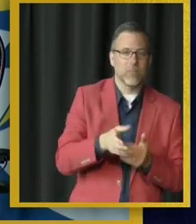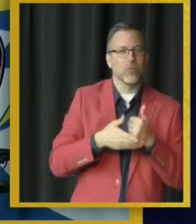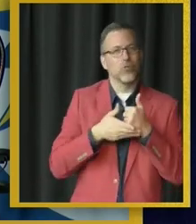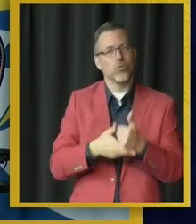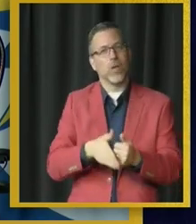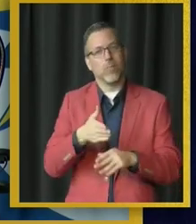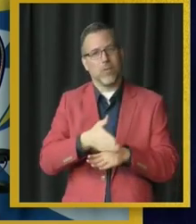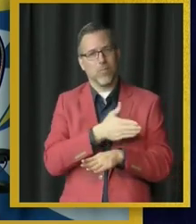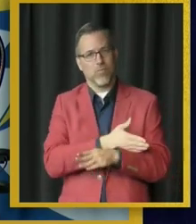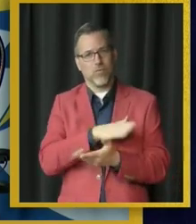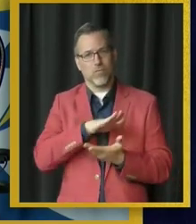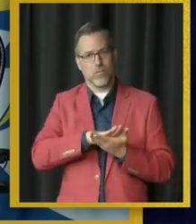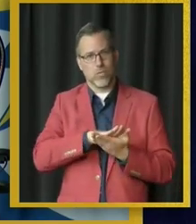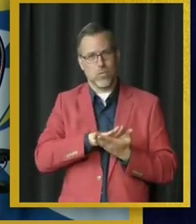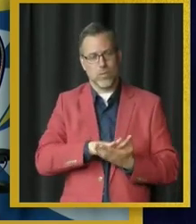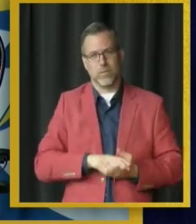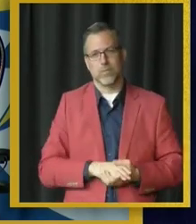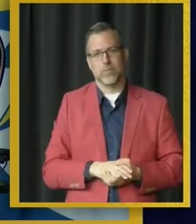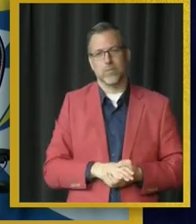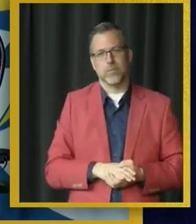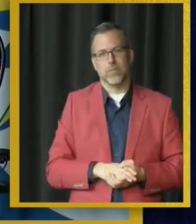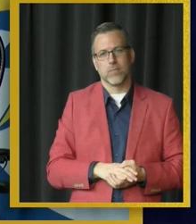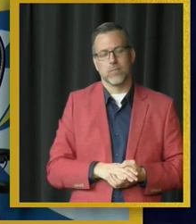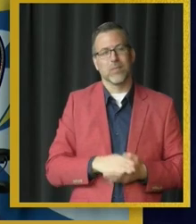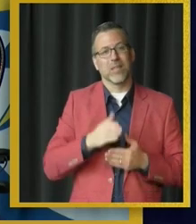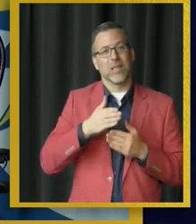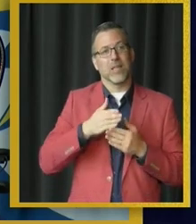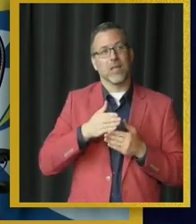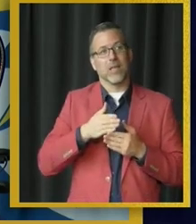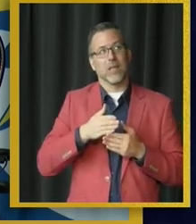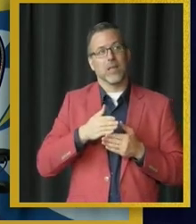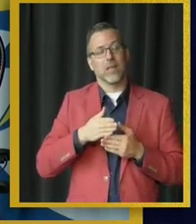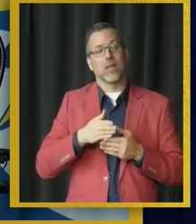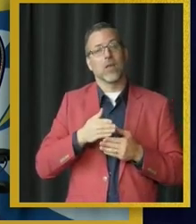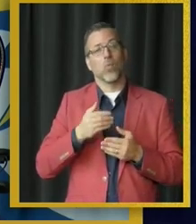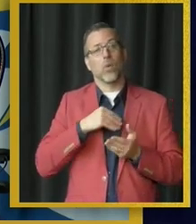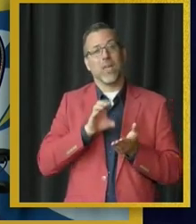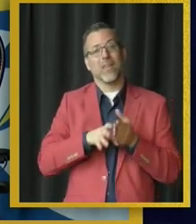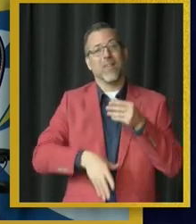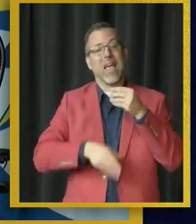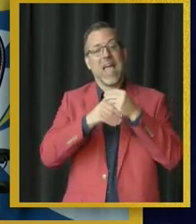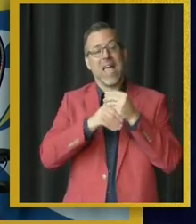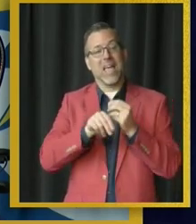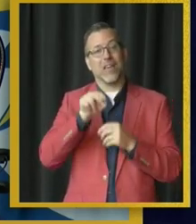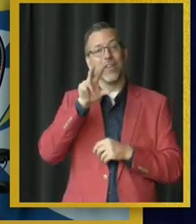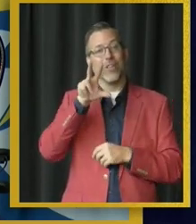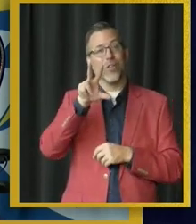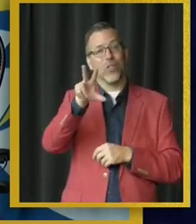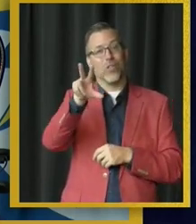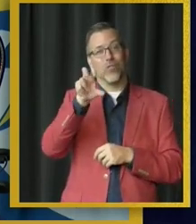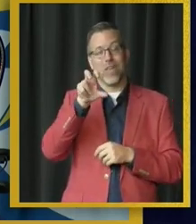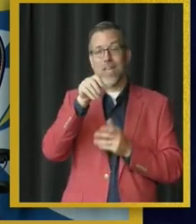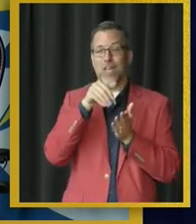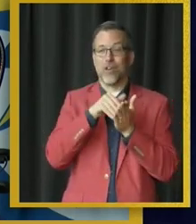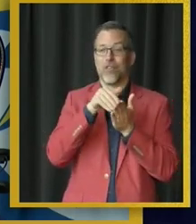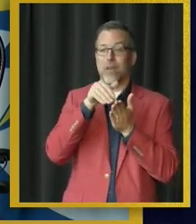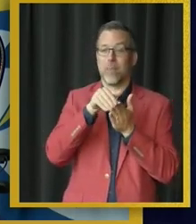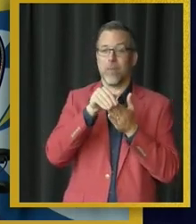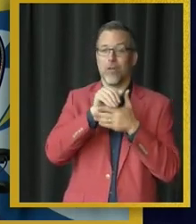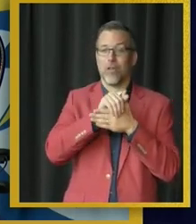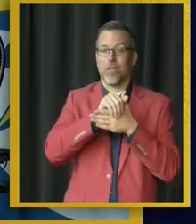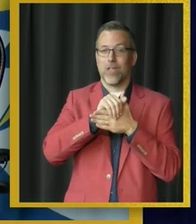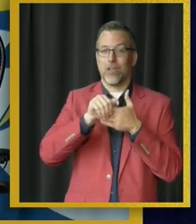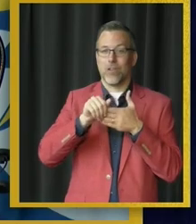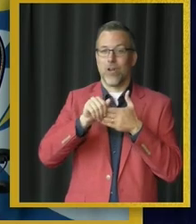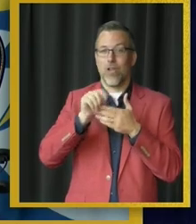improve schools and added nearly $300 million for